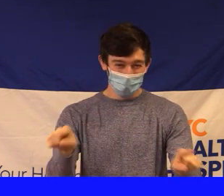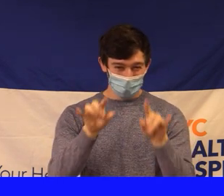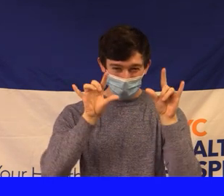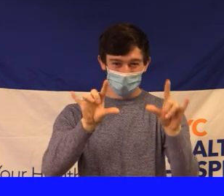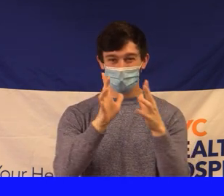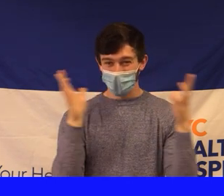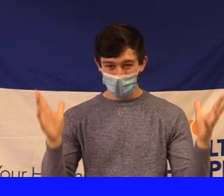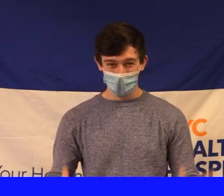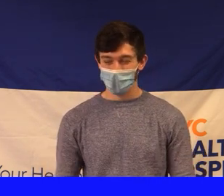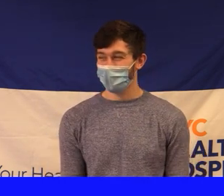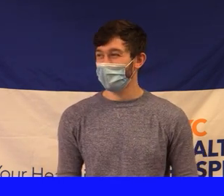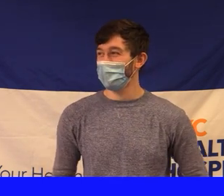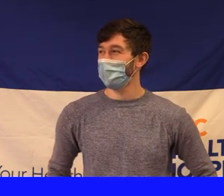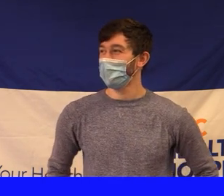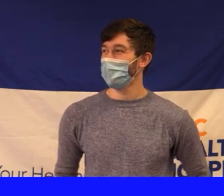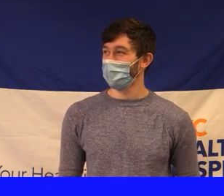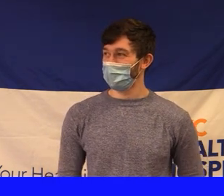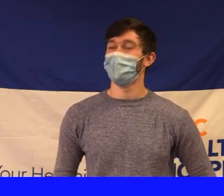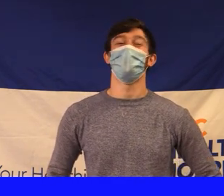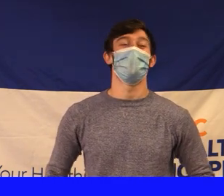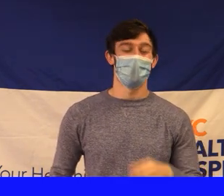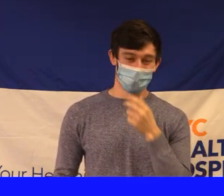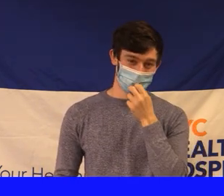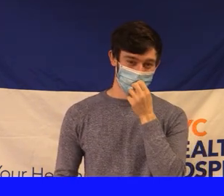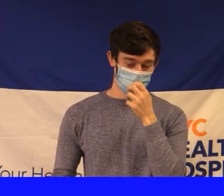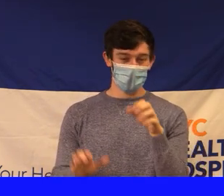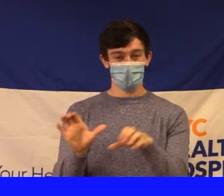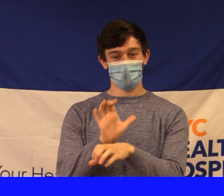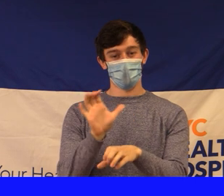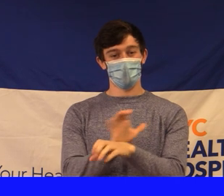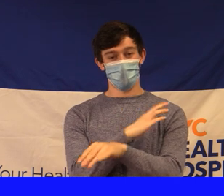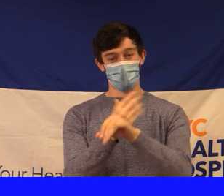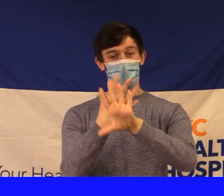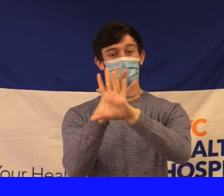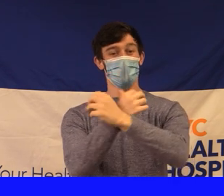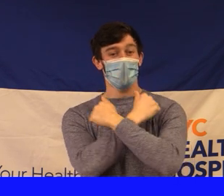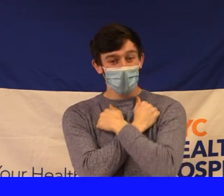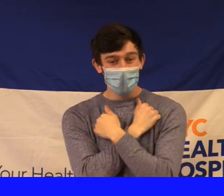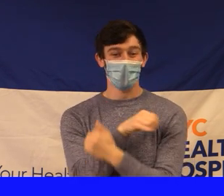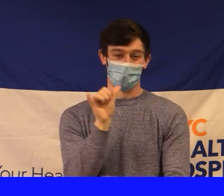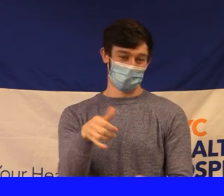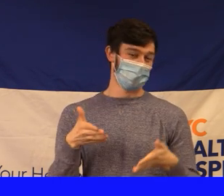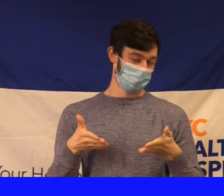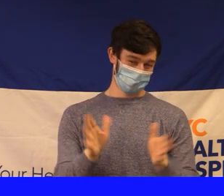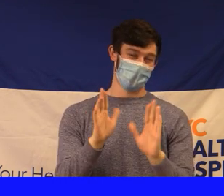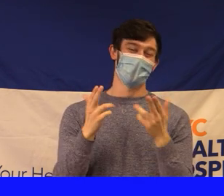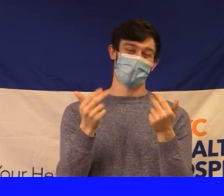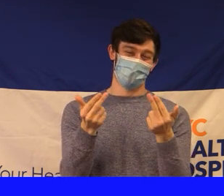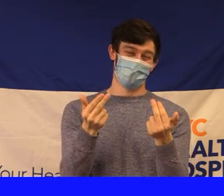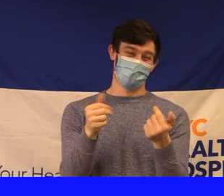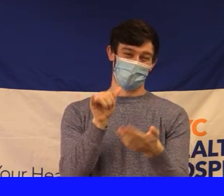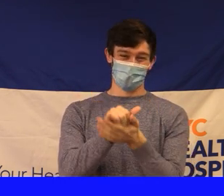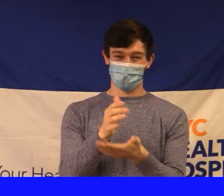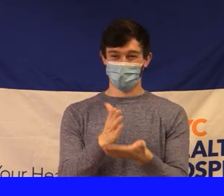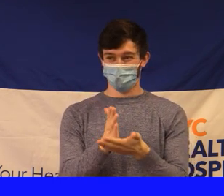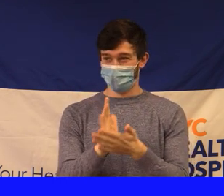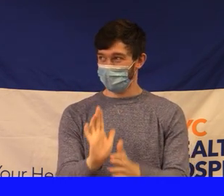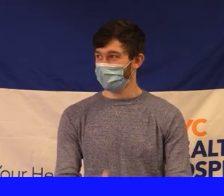hugs. Virtual hugs are totally permitted. So it's okay. I have to be careful.